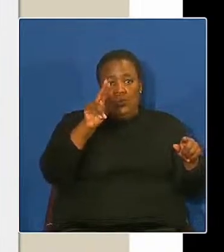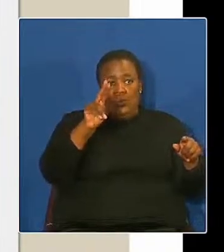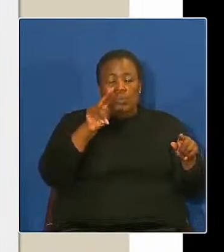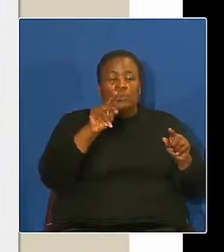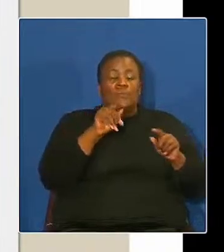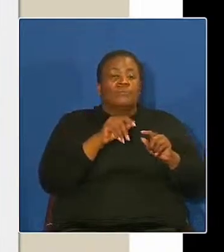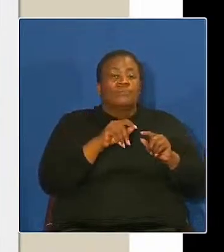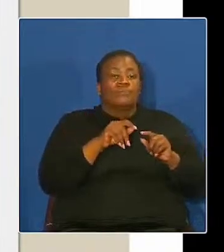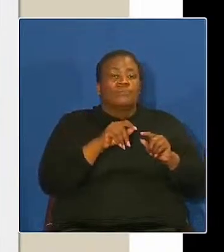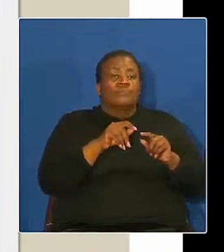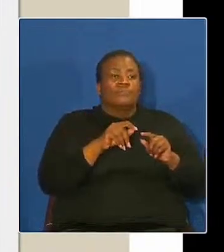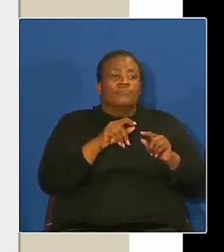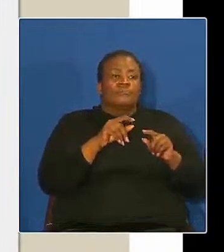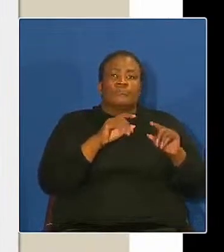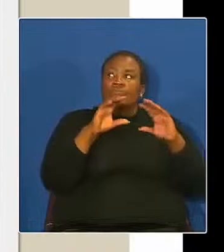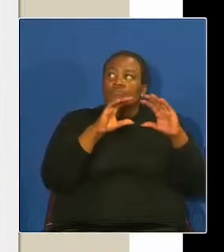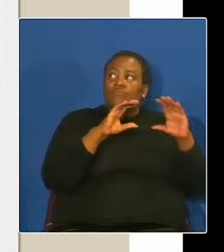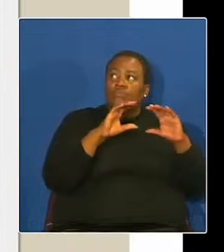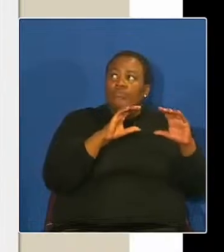talking to the